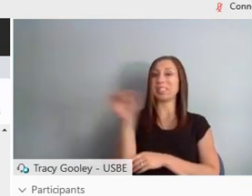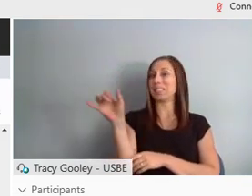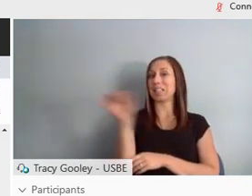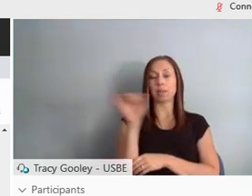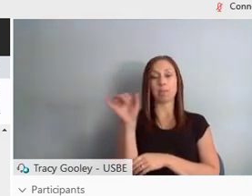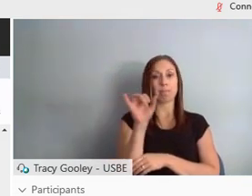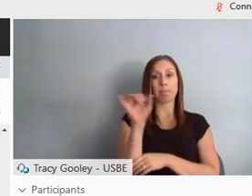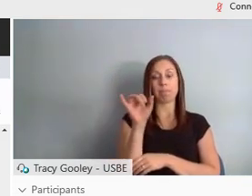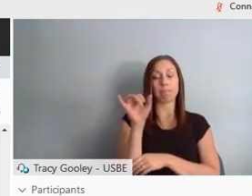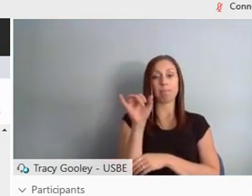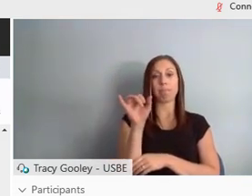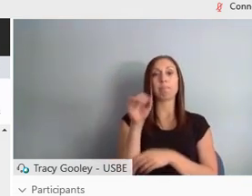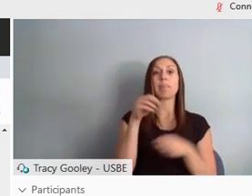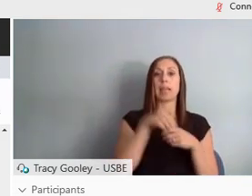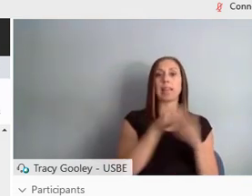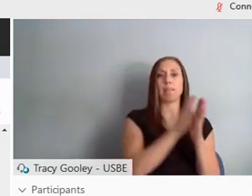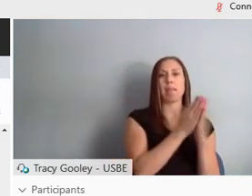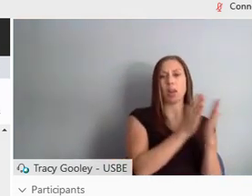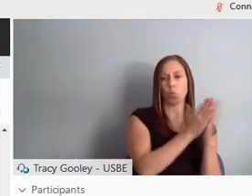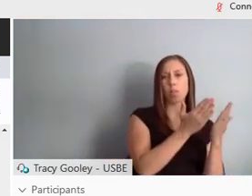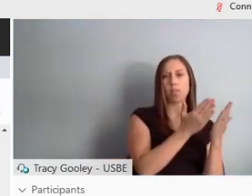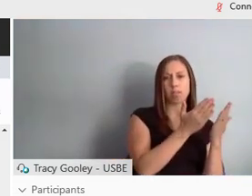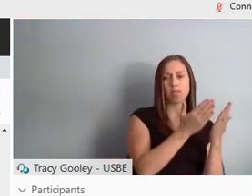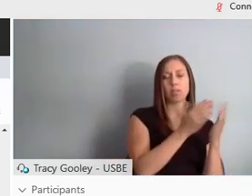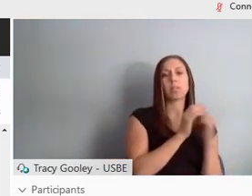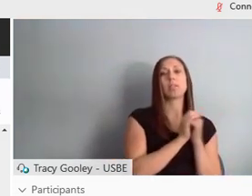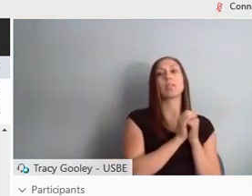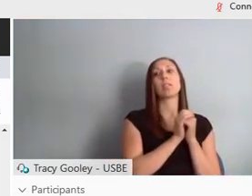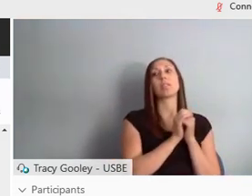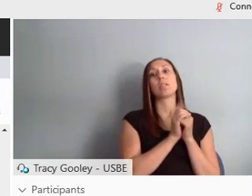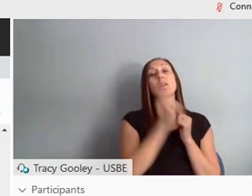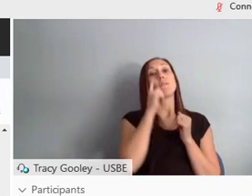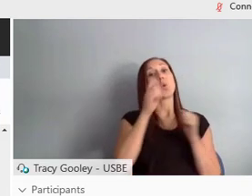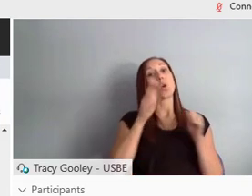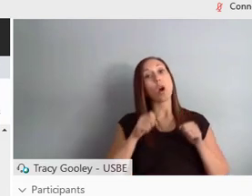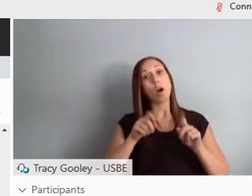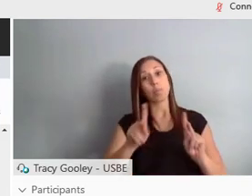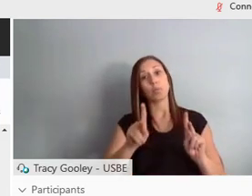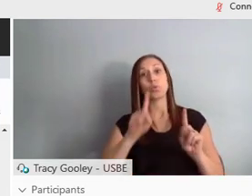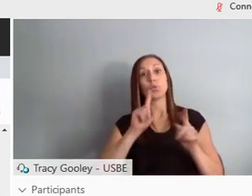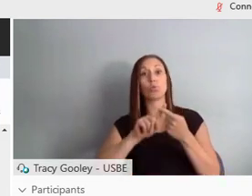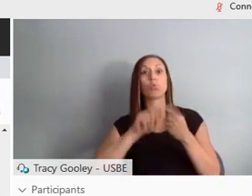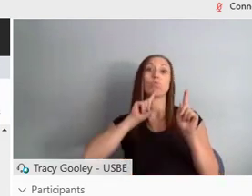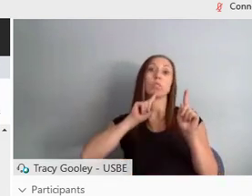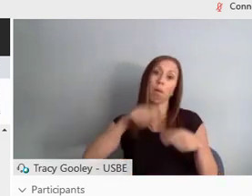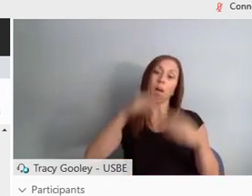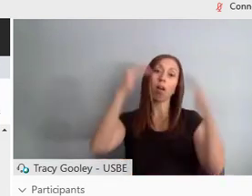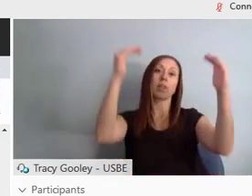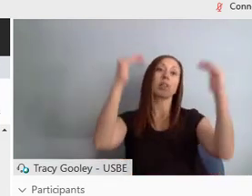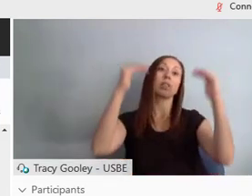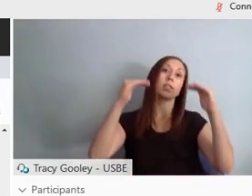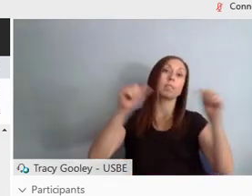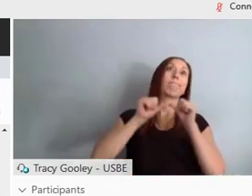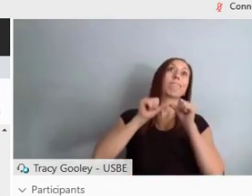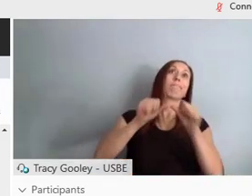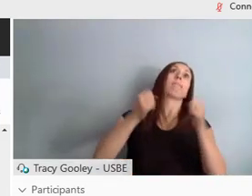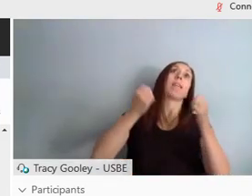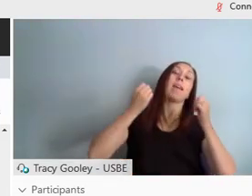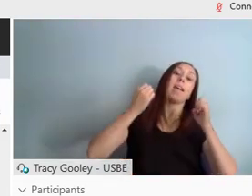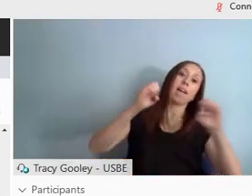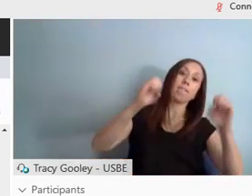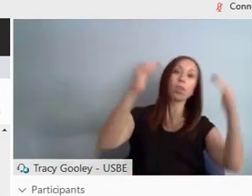questions that are in the manual, opportunities to respond, sustained effort, attention